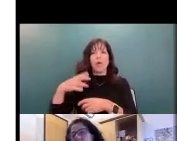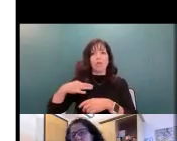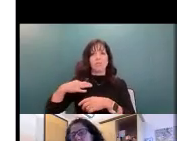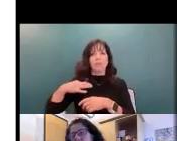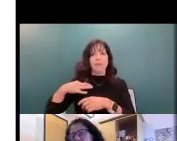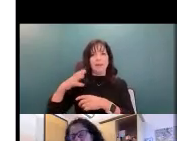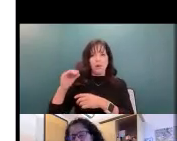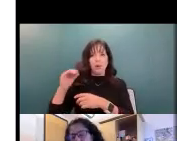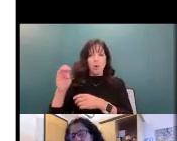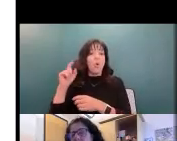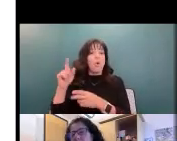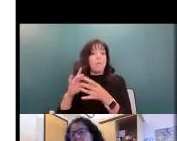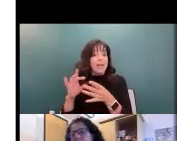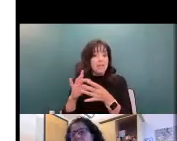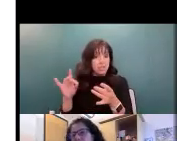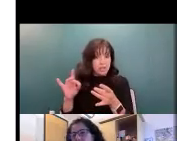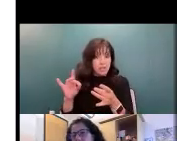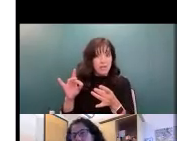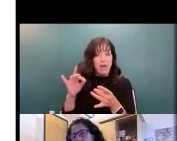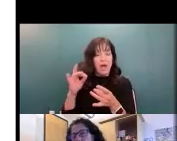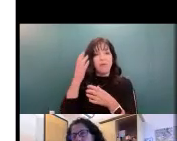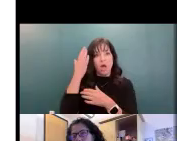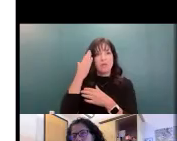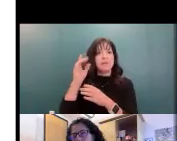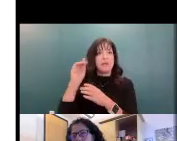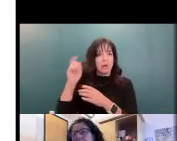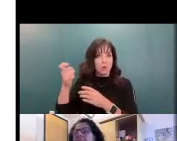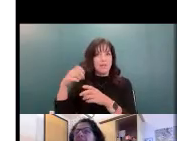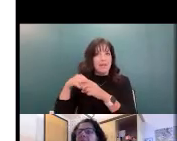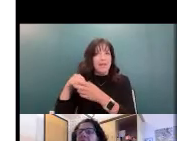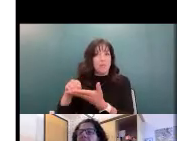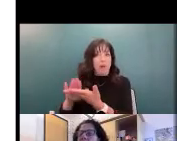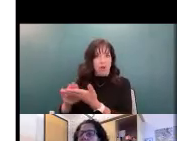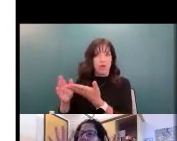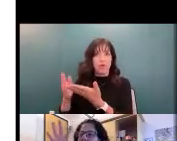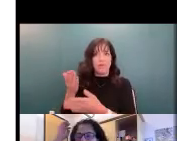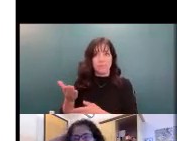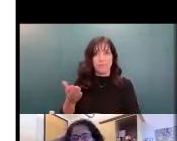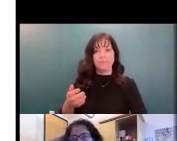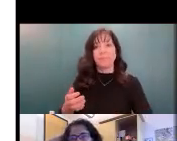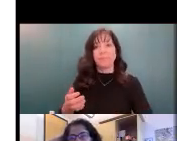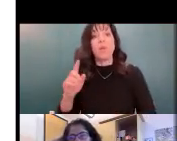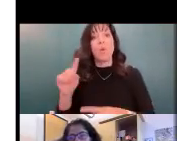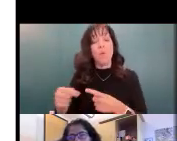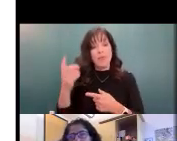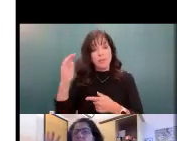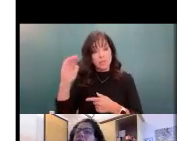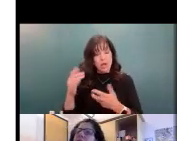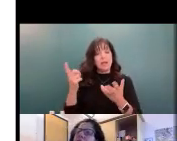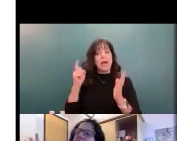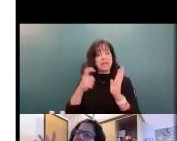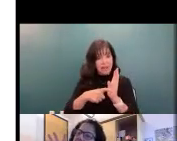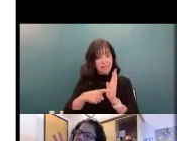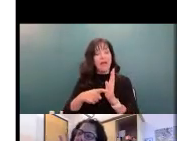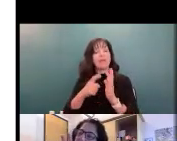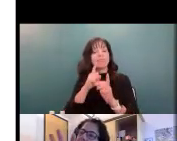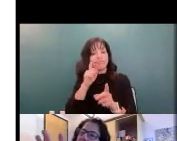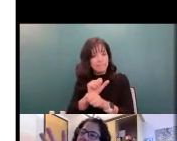a mention of an autism diagnosis in a record. And then once the child's been identified with autism, we link